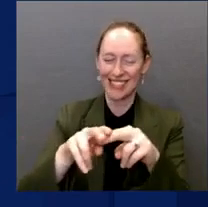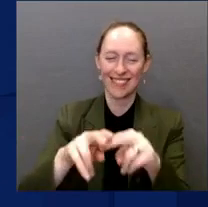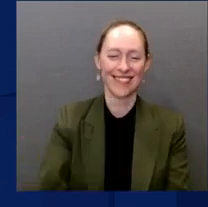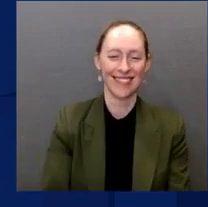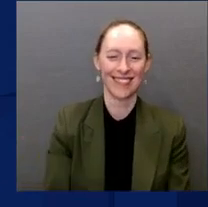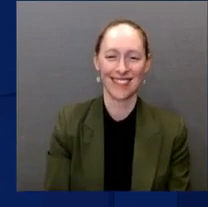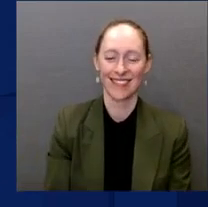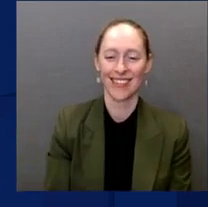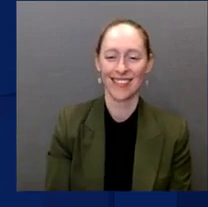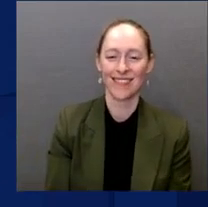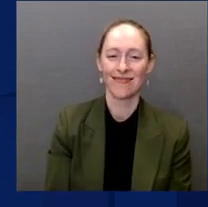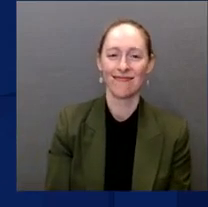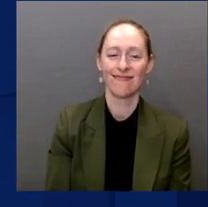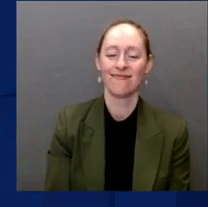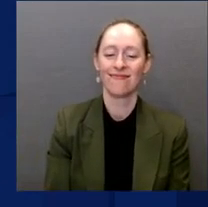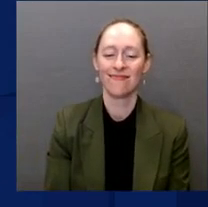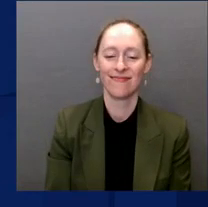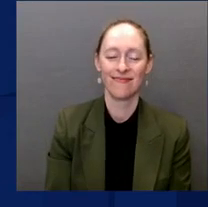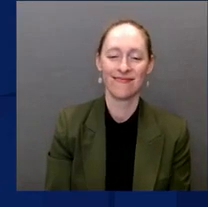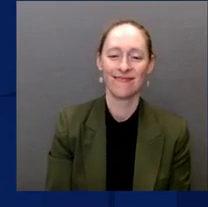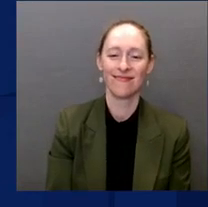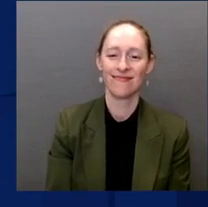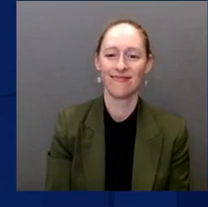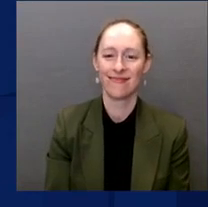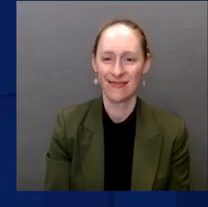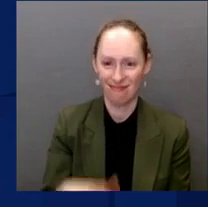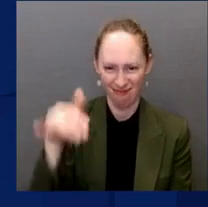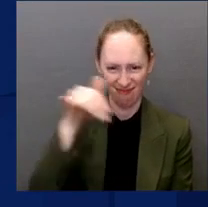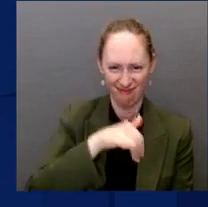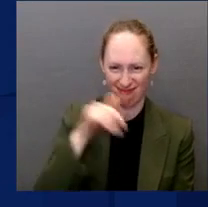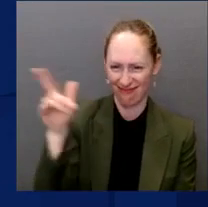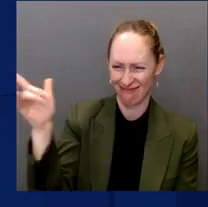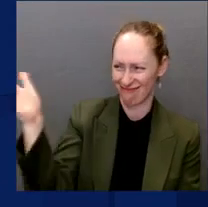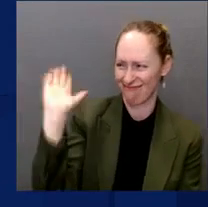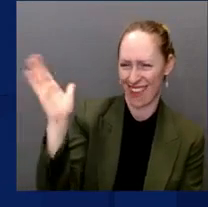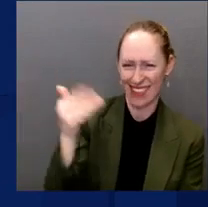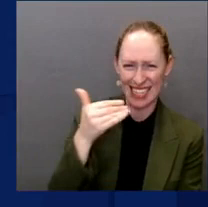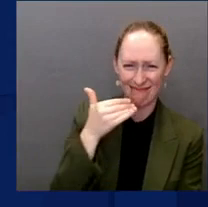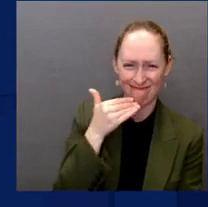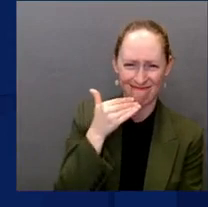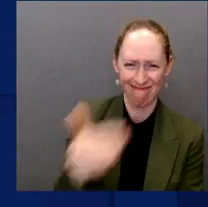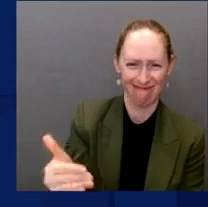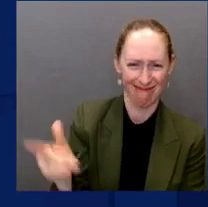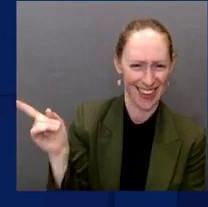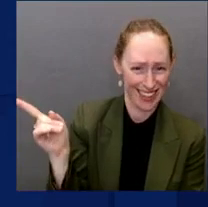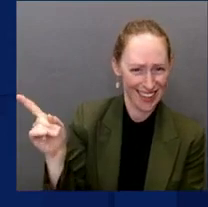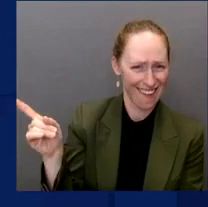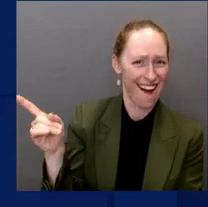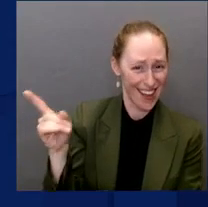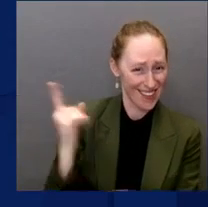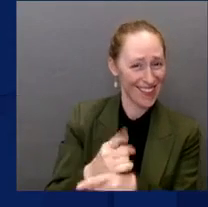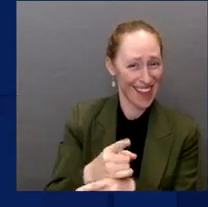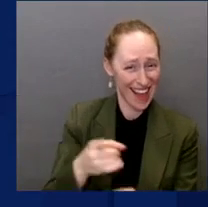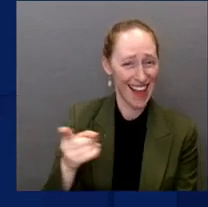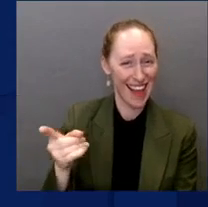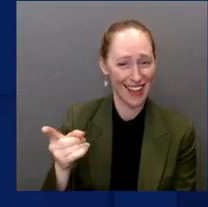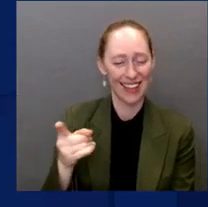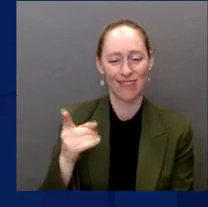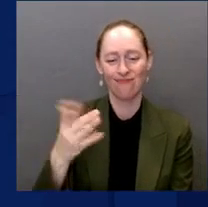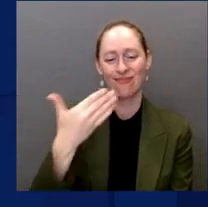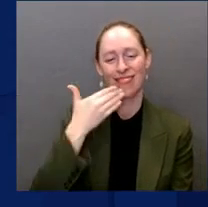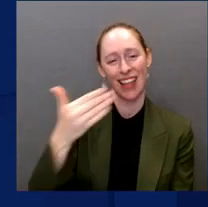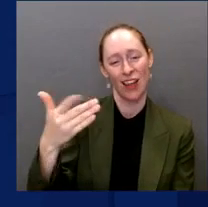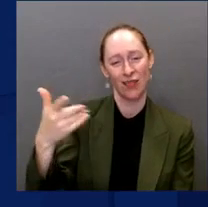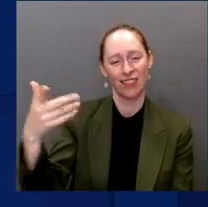She's awful good, isn't she? She's really good. Jamaica, thank you for joining us and for this historic conference on